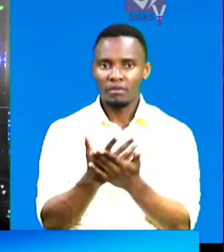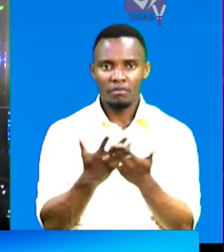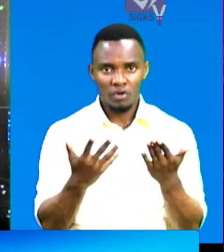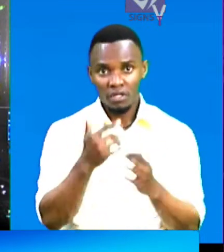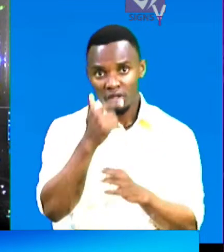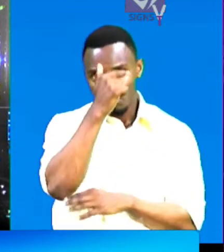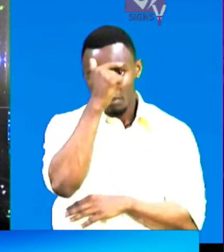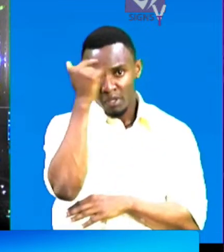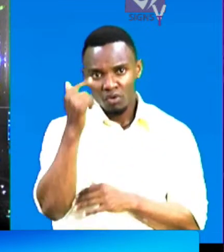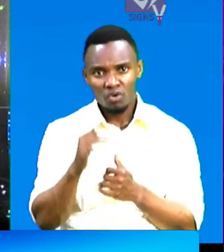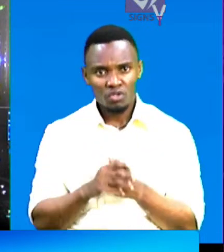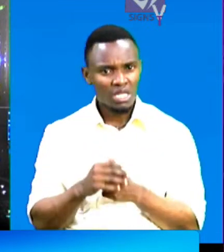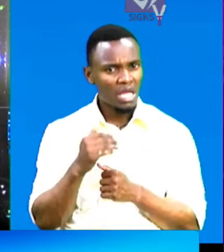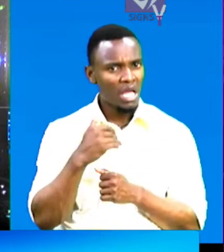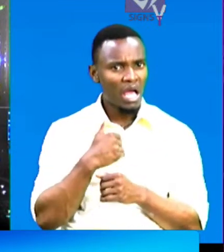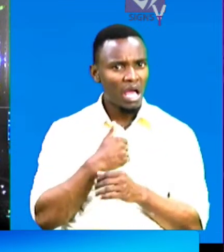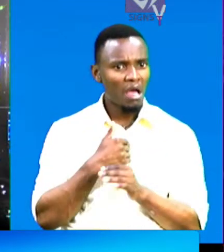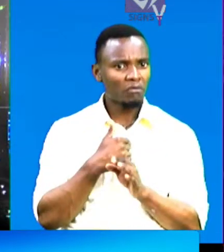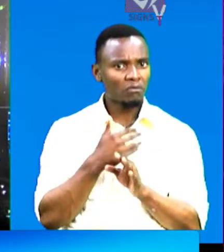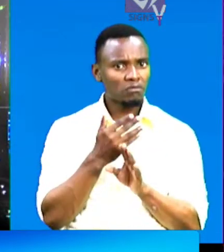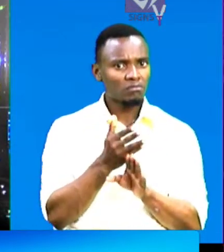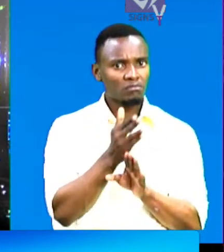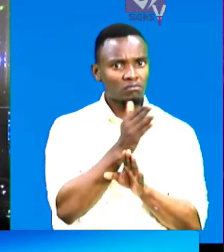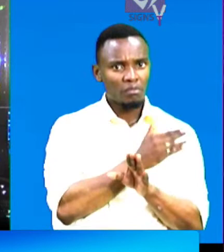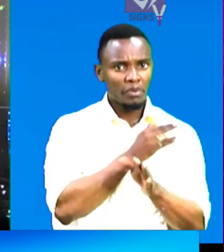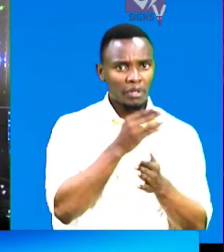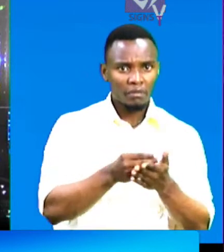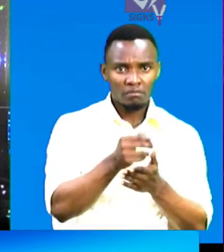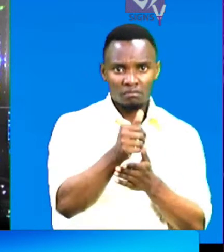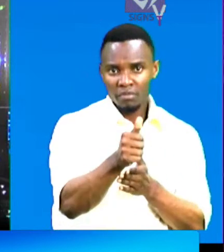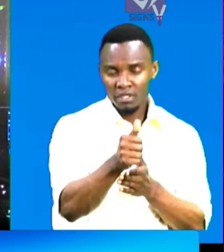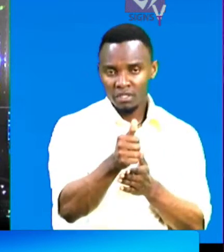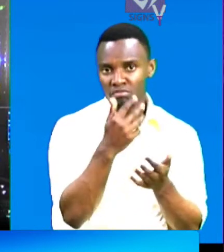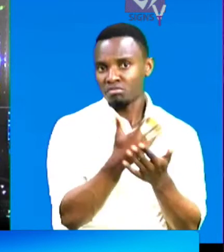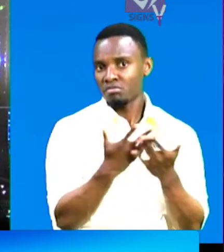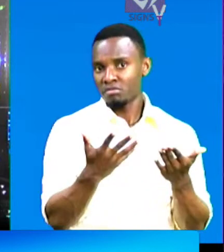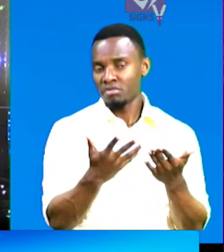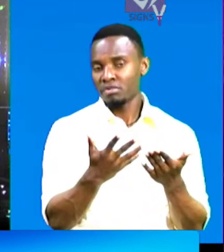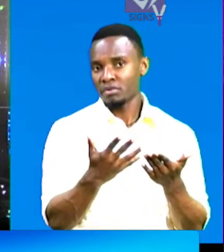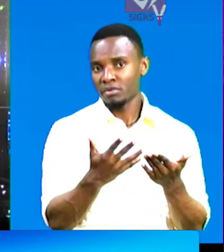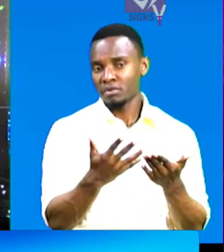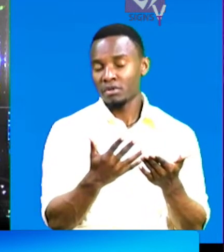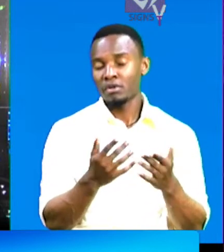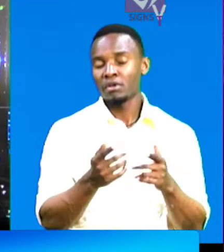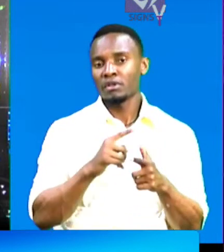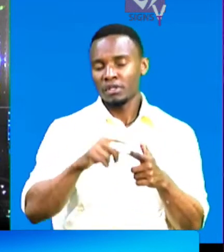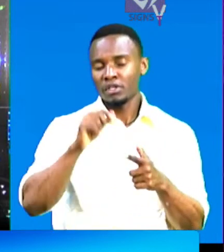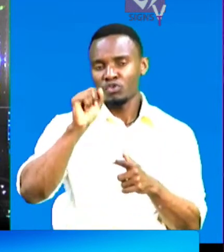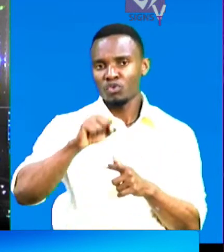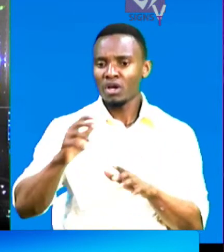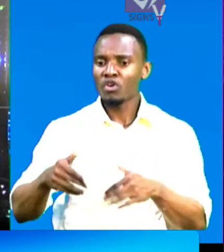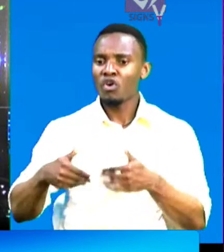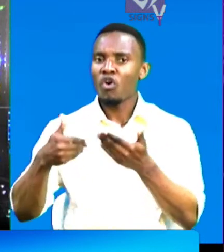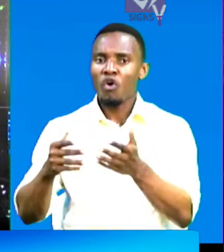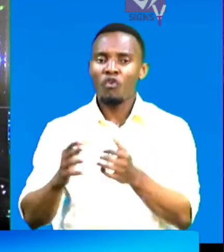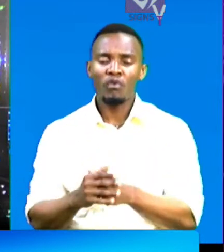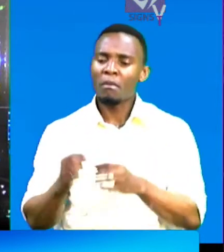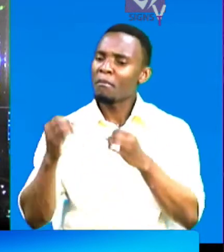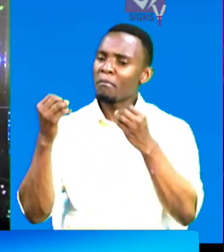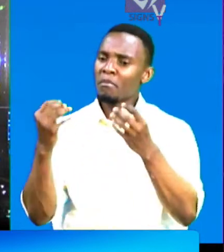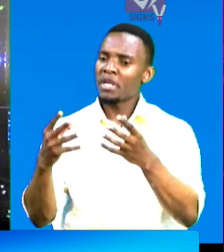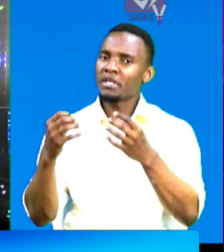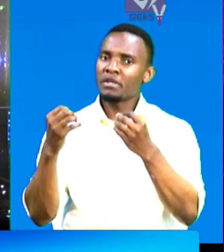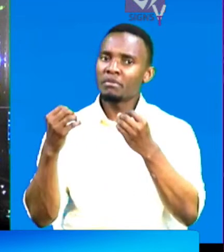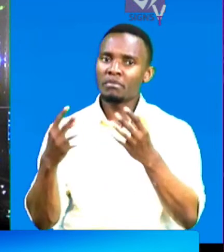have any pre-purchased inventory to sell, you can offer a wide range of products to your